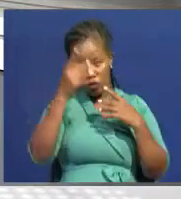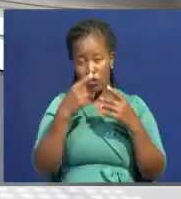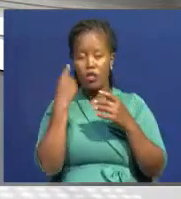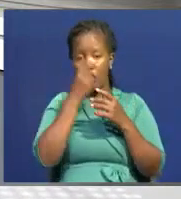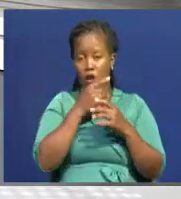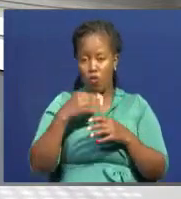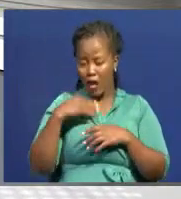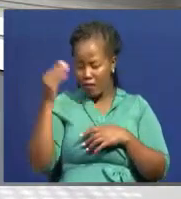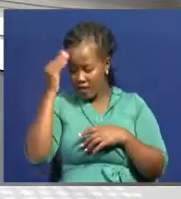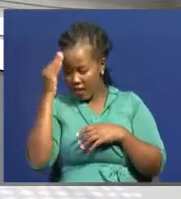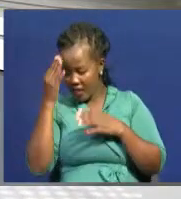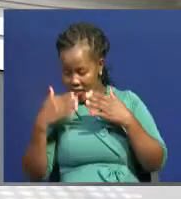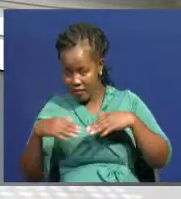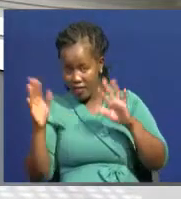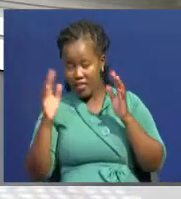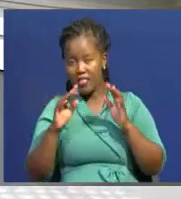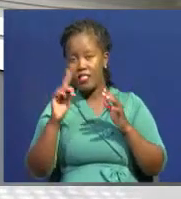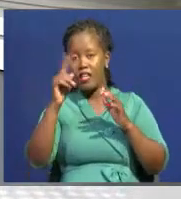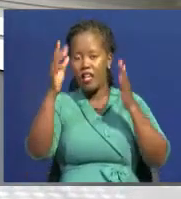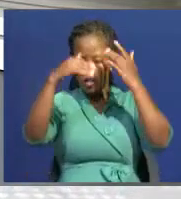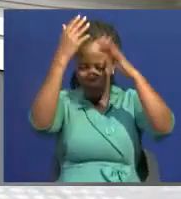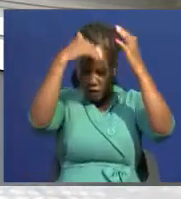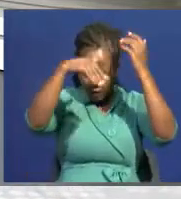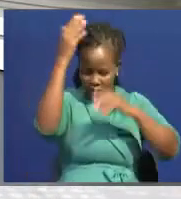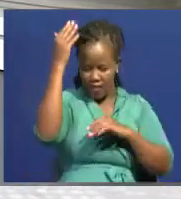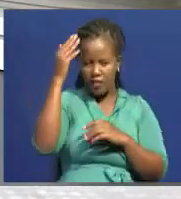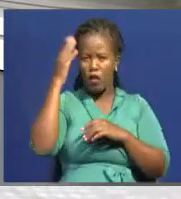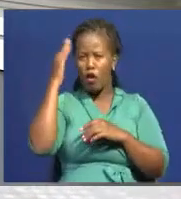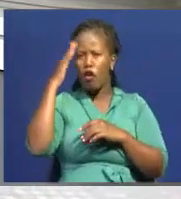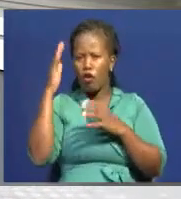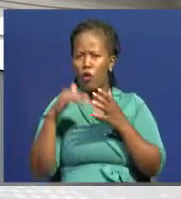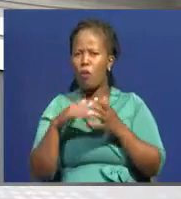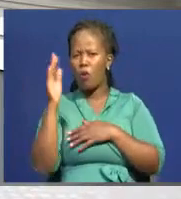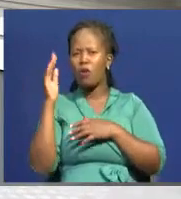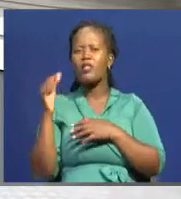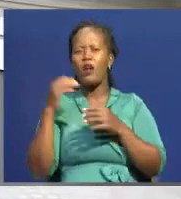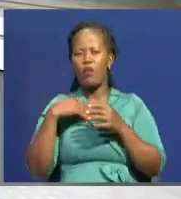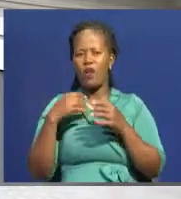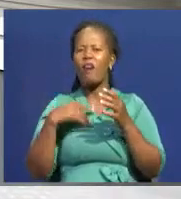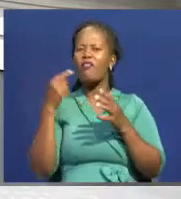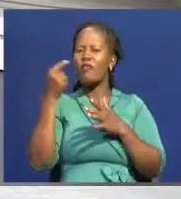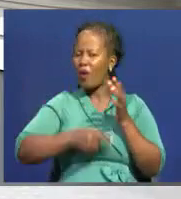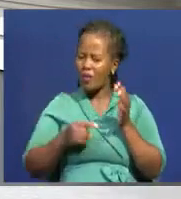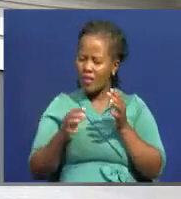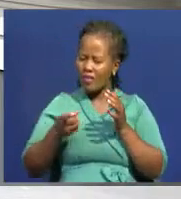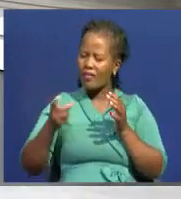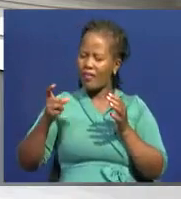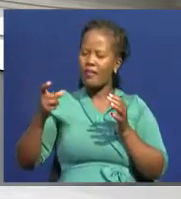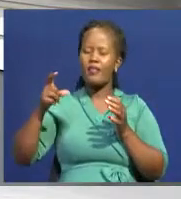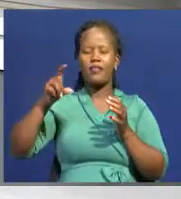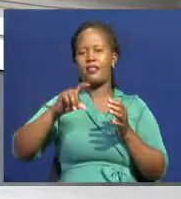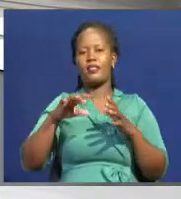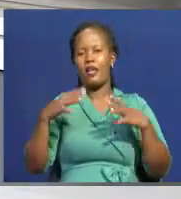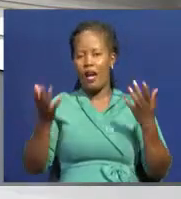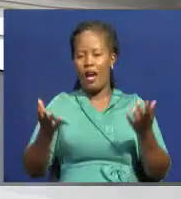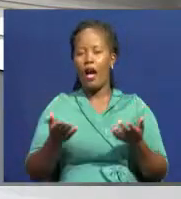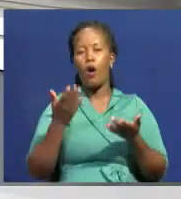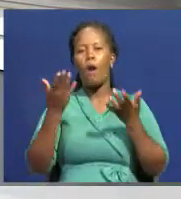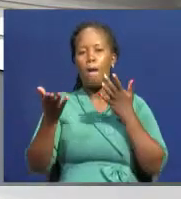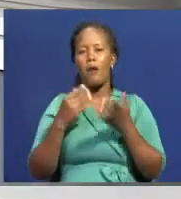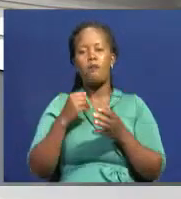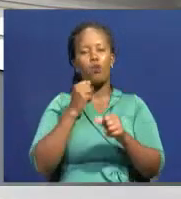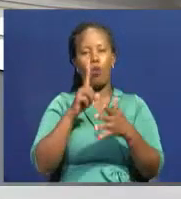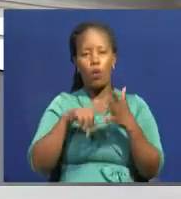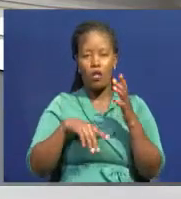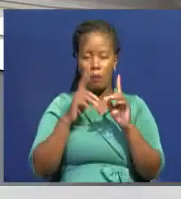and has studied this course, he knows a lot about real estate, it's going to push the cost even higher. How do we bring it so that it may be affordable to Kenyans